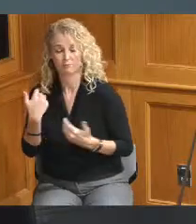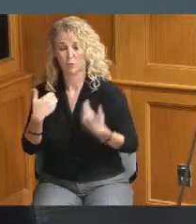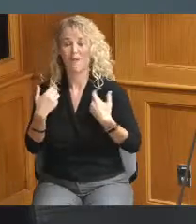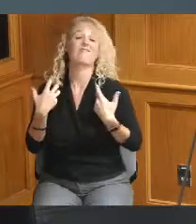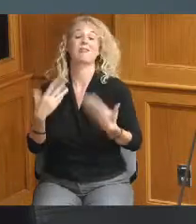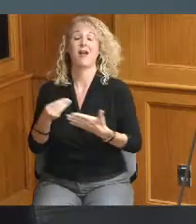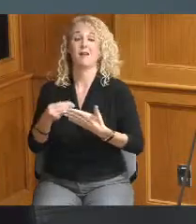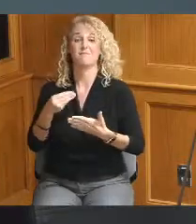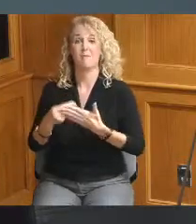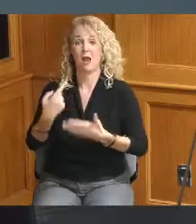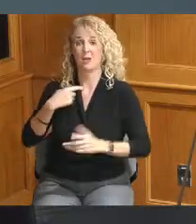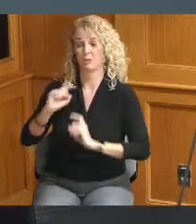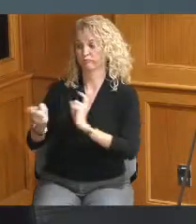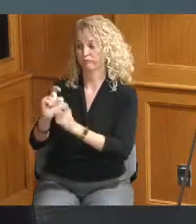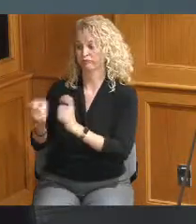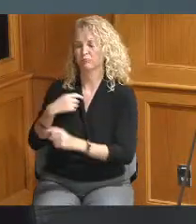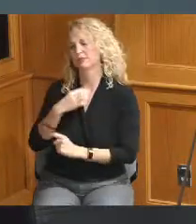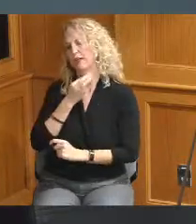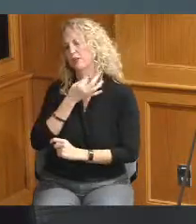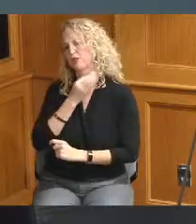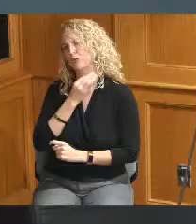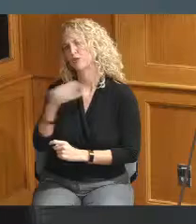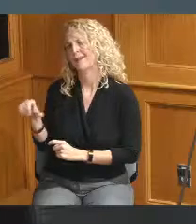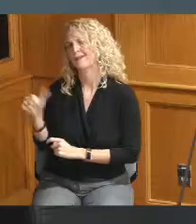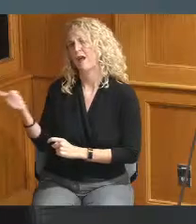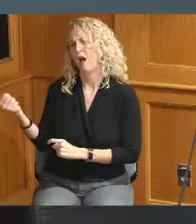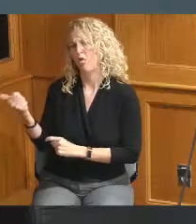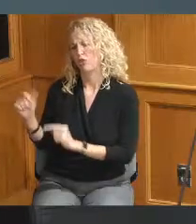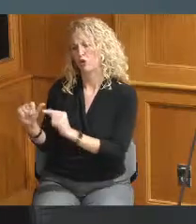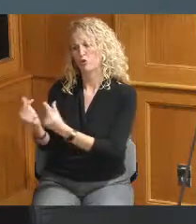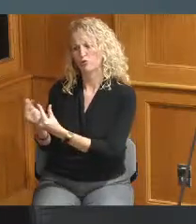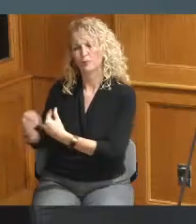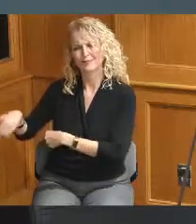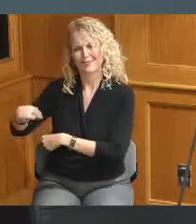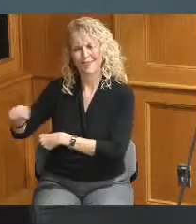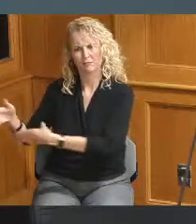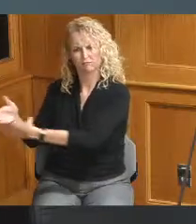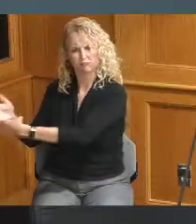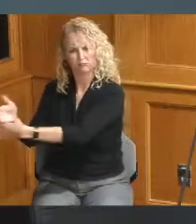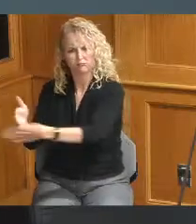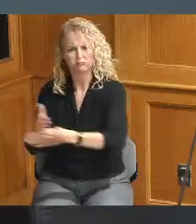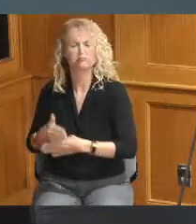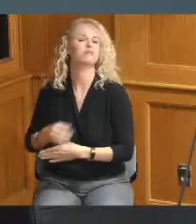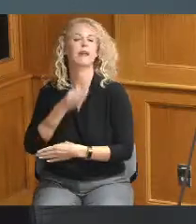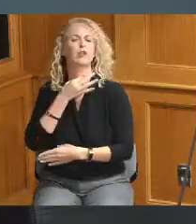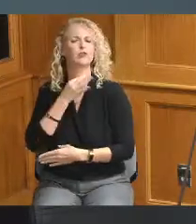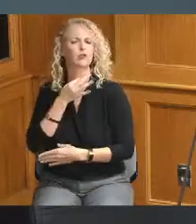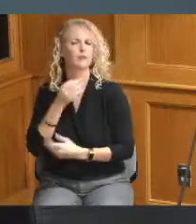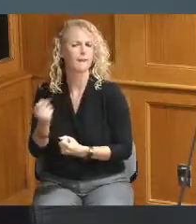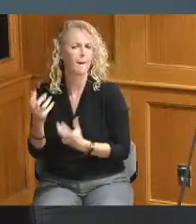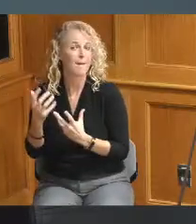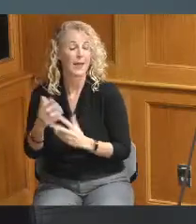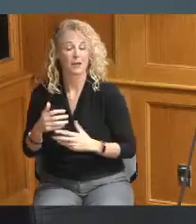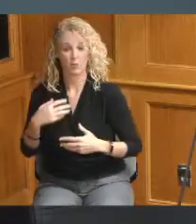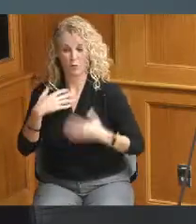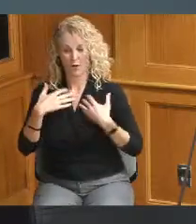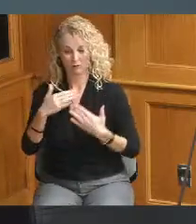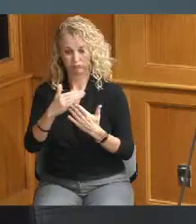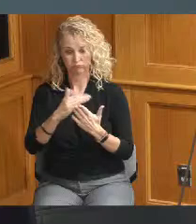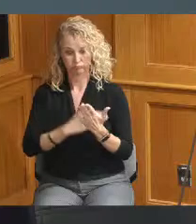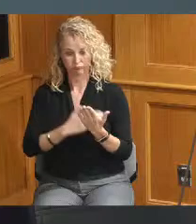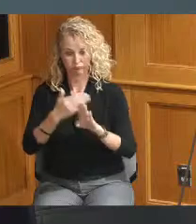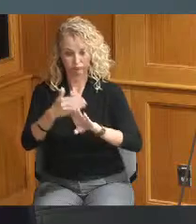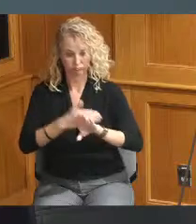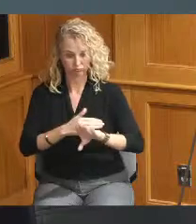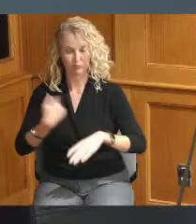the free store. And I just wanted to make sure they were reaching out and how many people they were reaching out to, and it's quite a few. So we'd